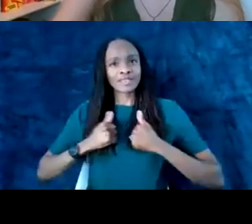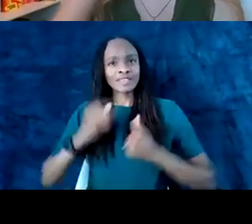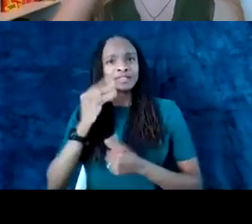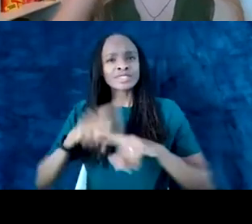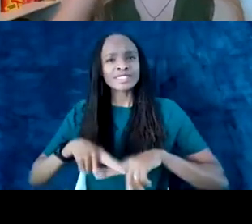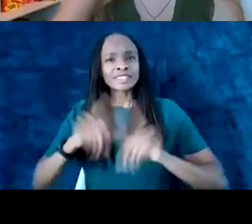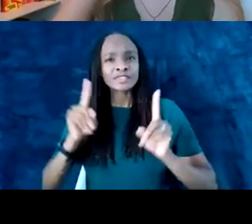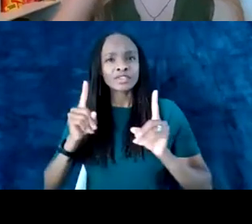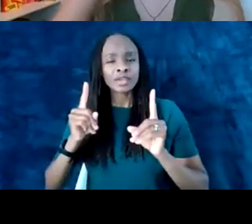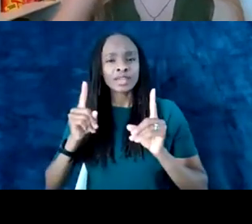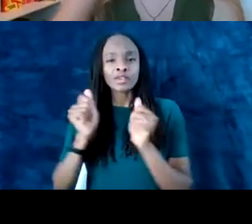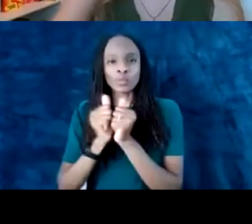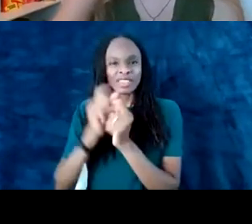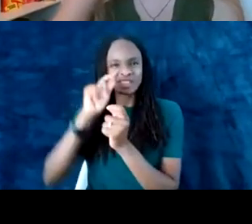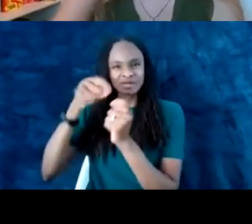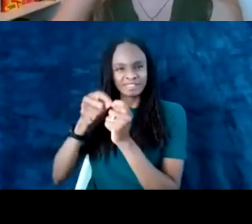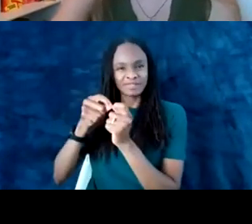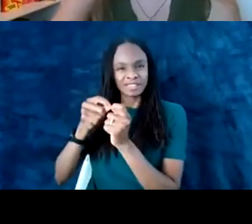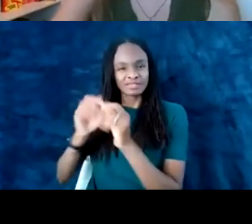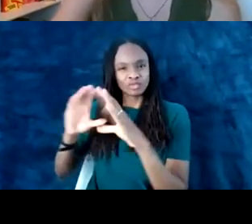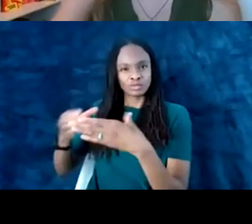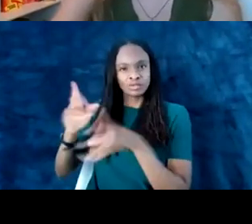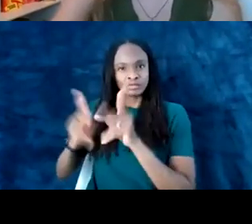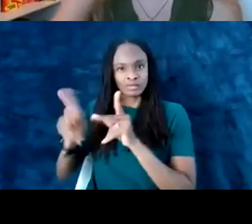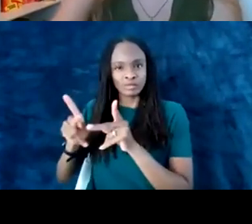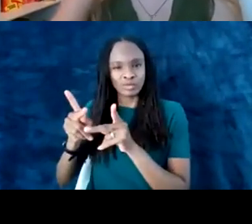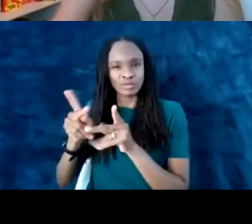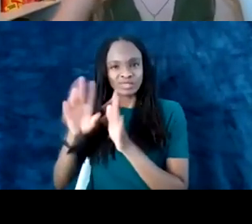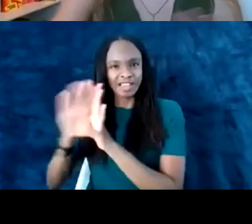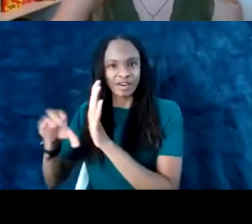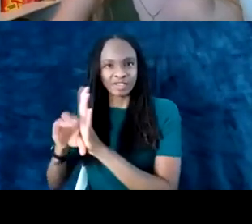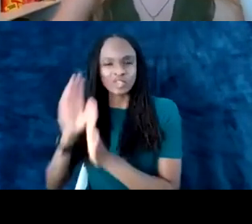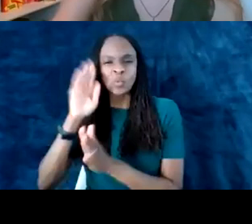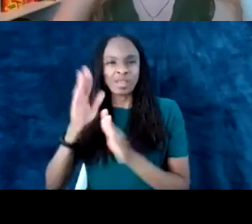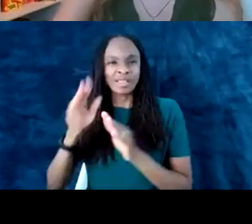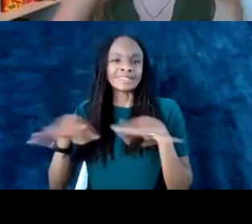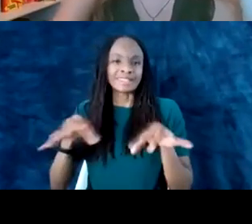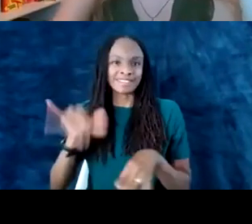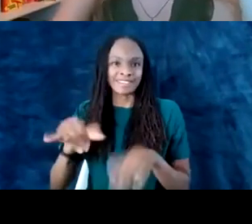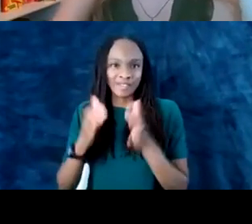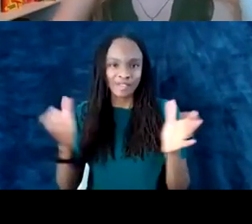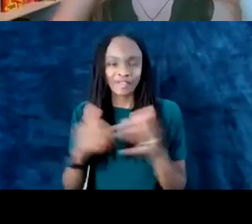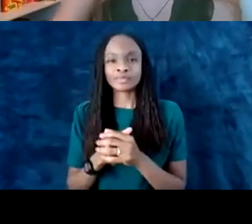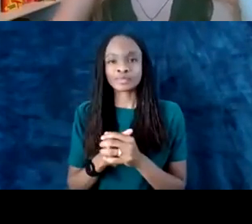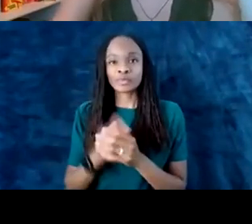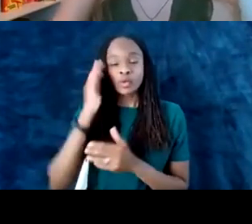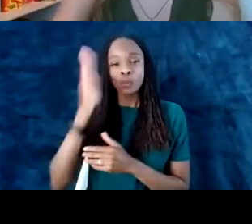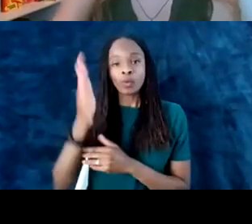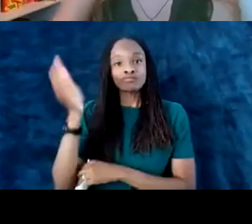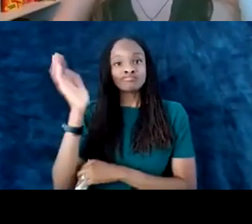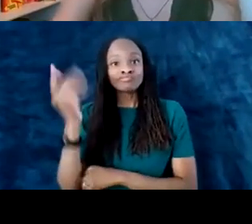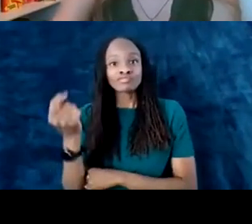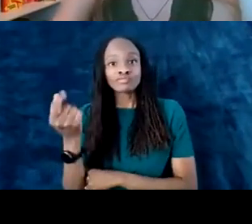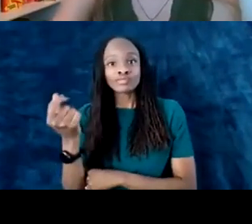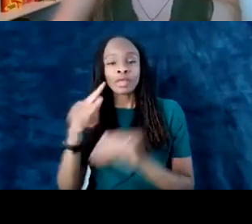by particular demographic characteristics, which I know we're gonna dig into a lot. So we're gonna talk a little bit later about our state